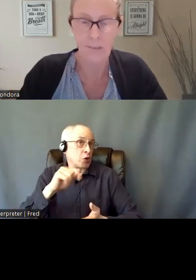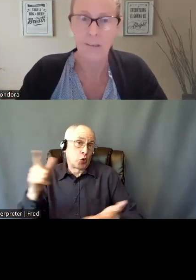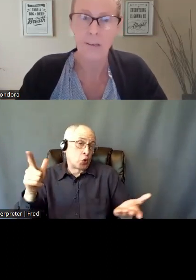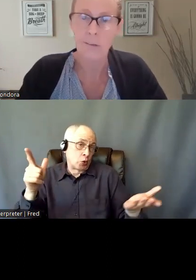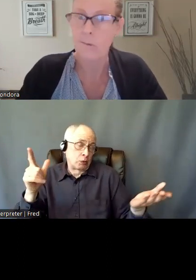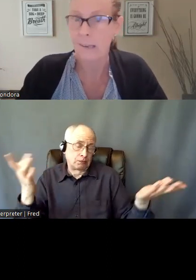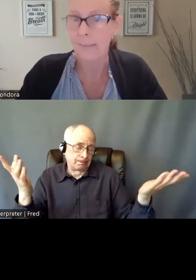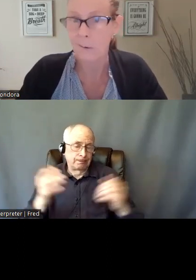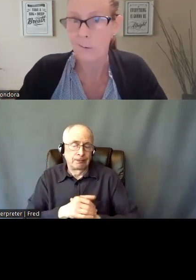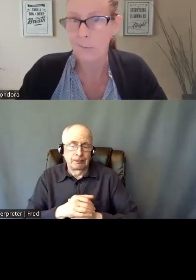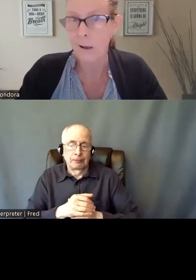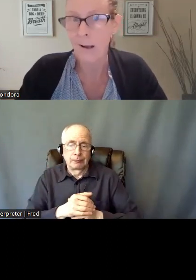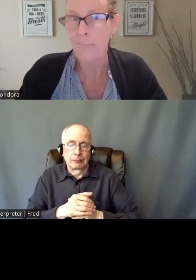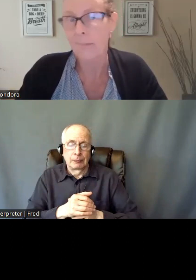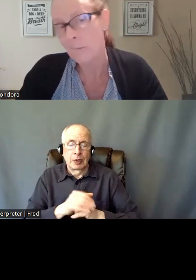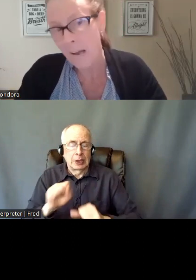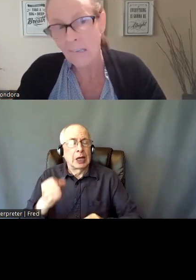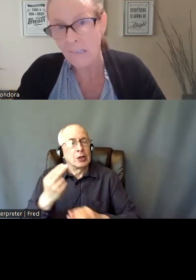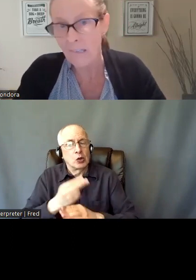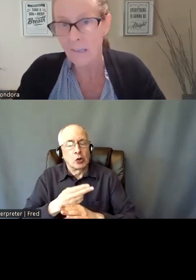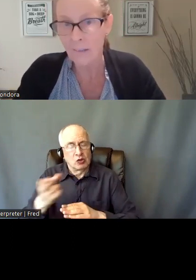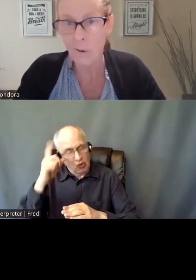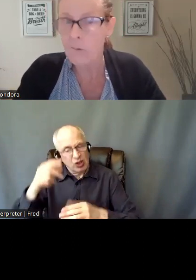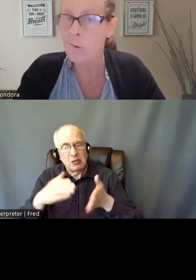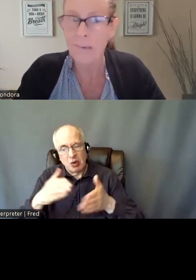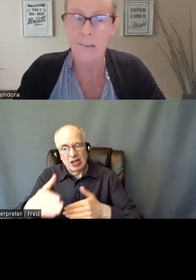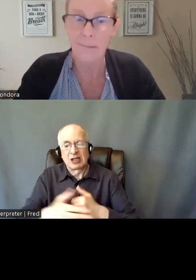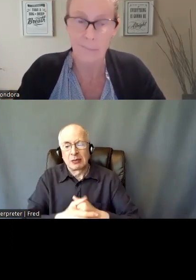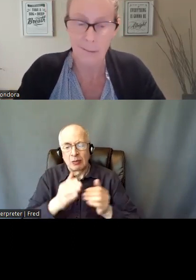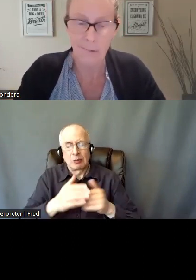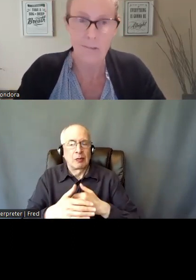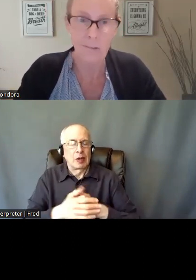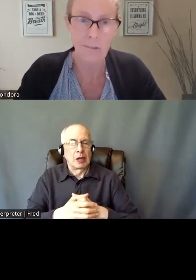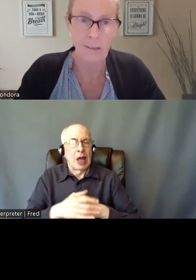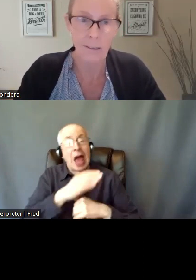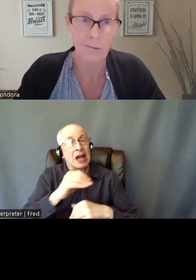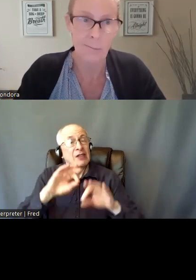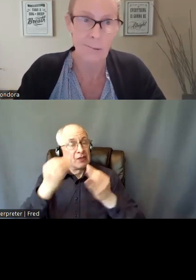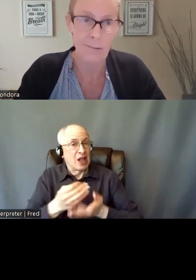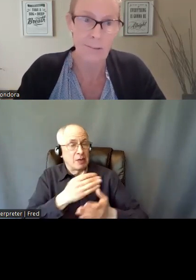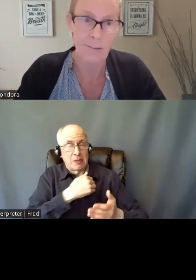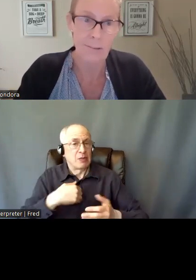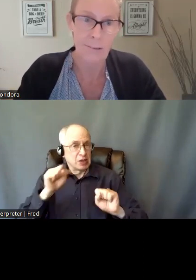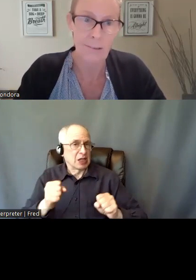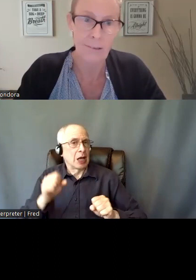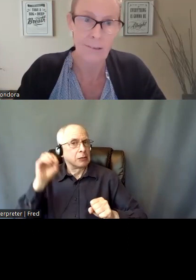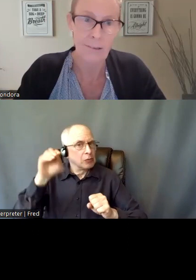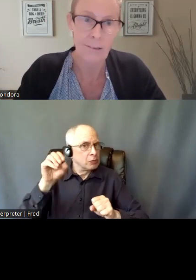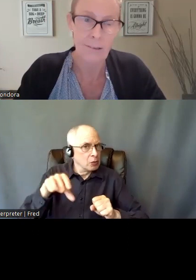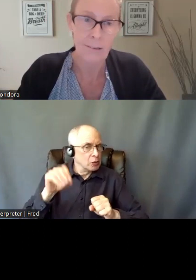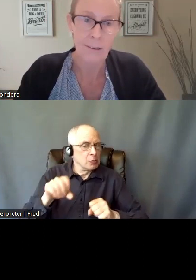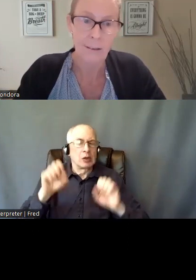about using in those these processes. And there are also ways that family members can contribute.